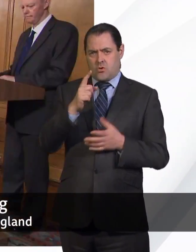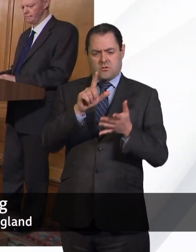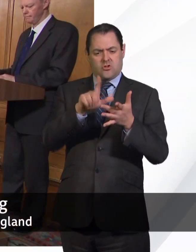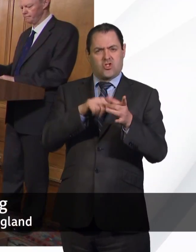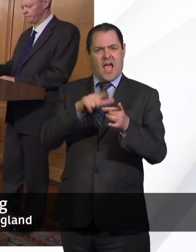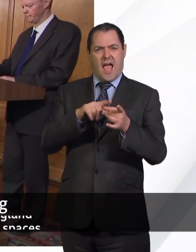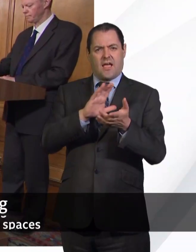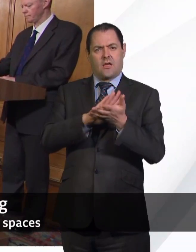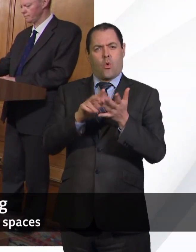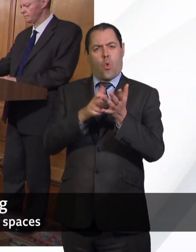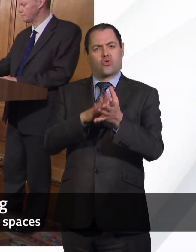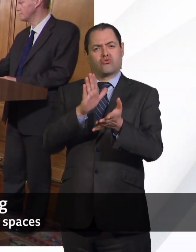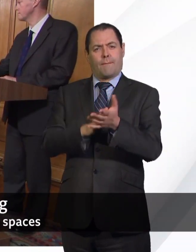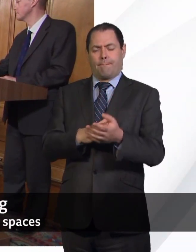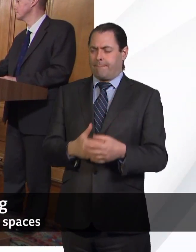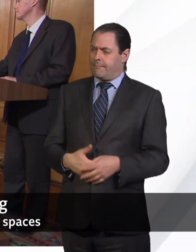Horsham.